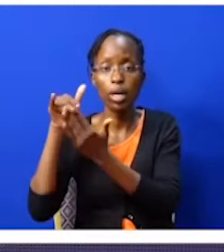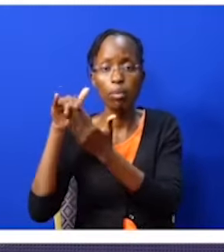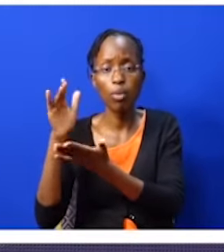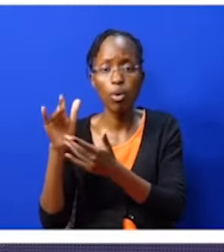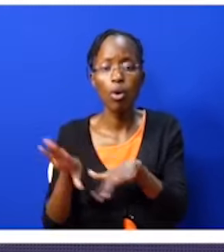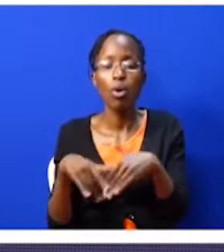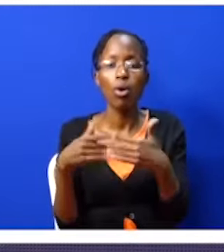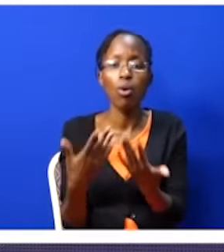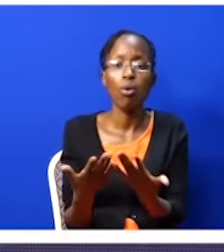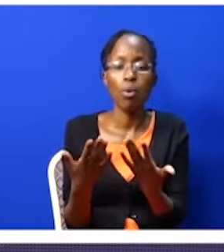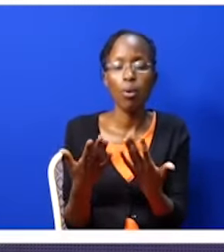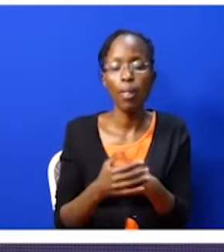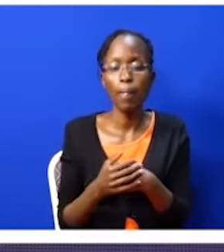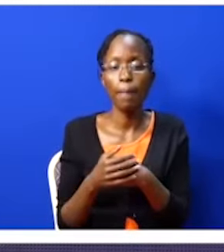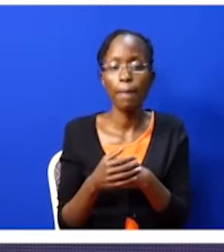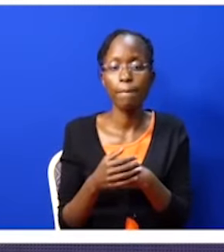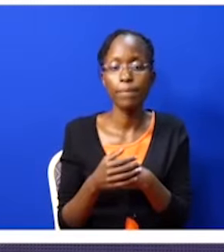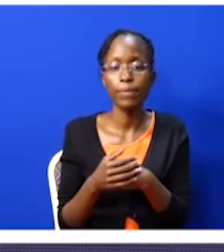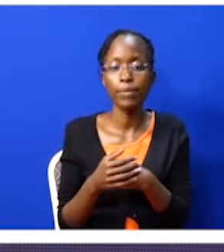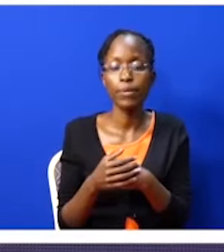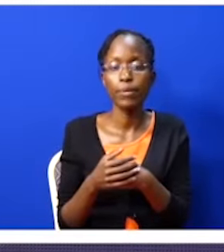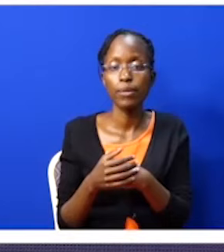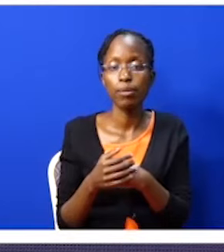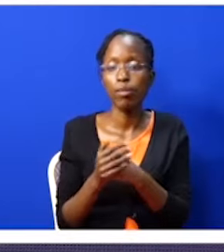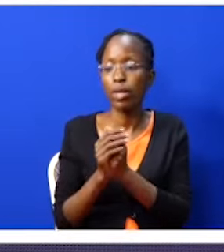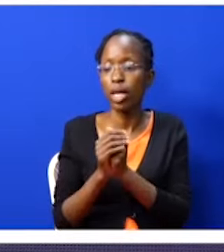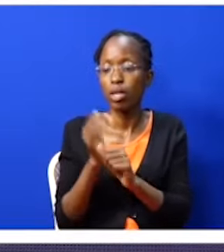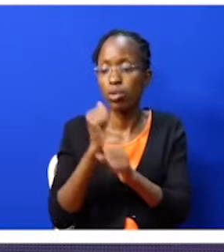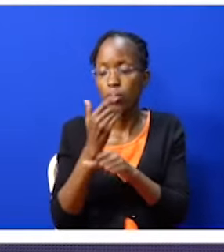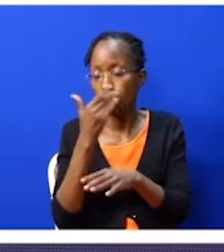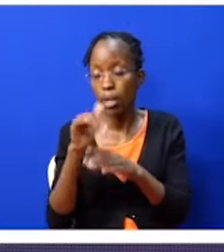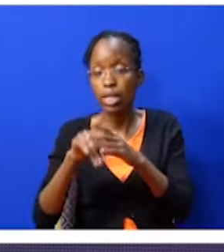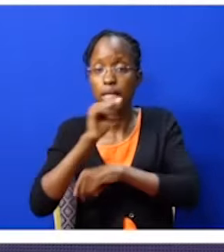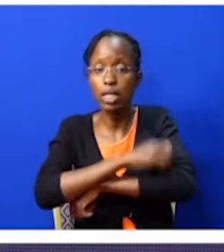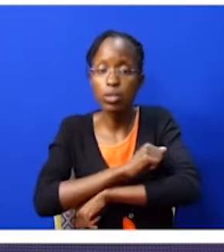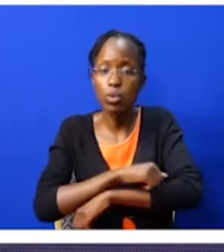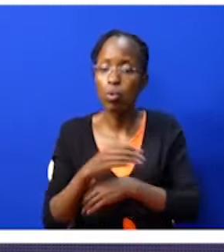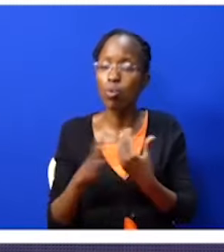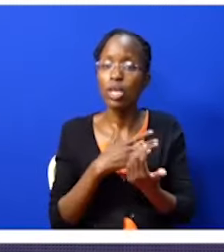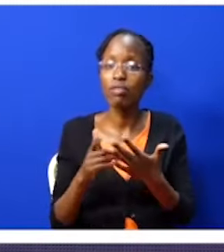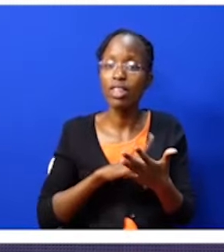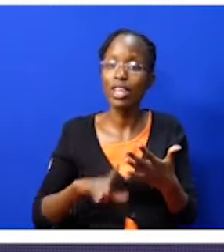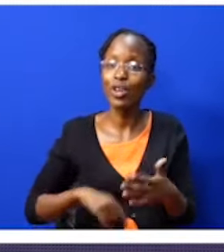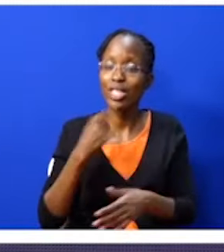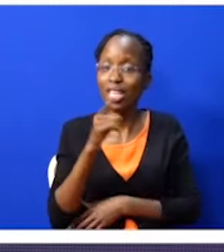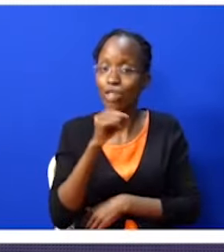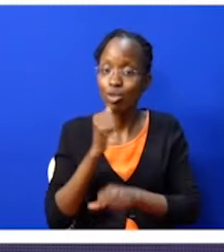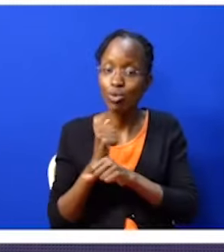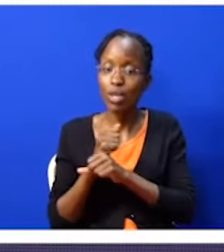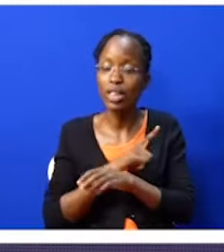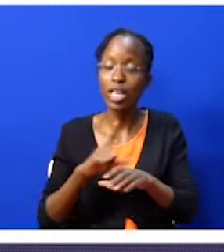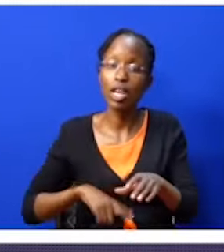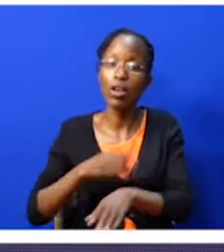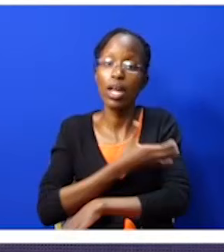could also be just giving your best effort in your schoolwork. Whatever it is that God is asking you to do, He can give